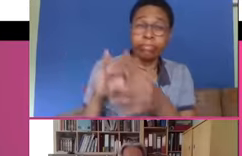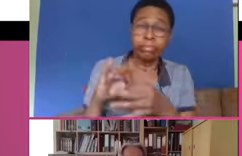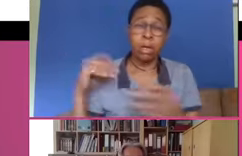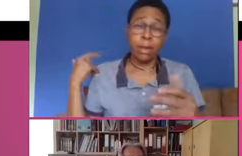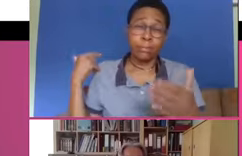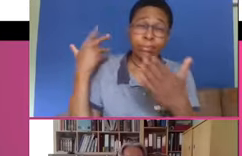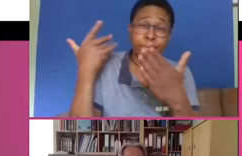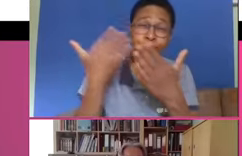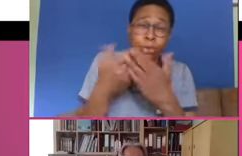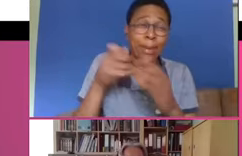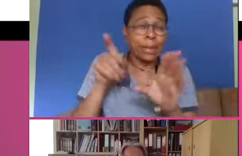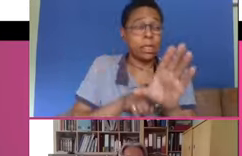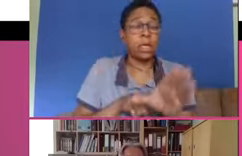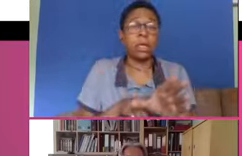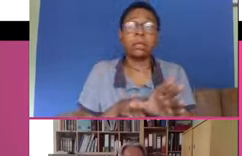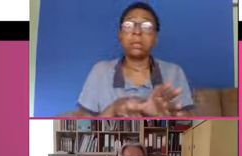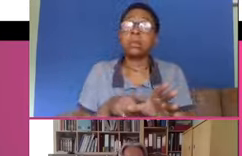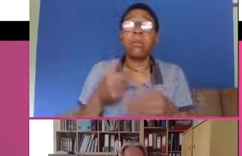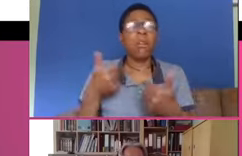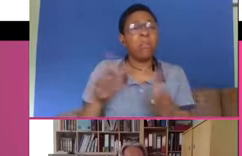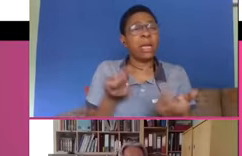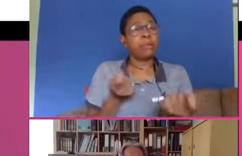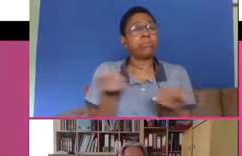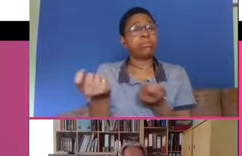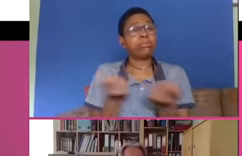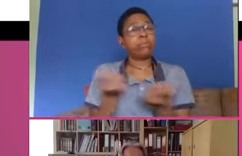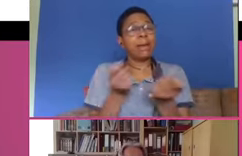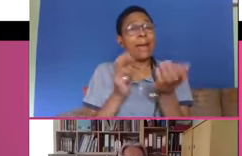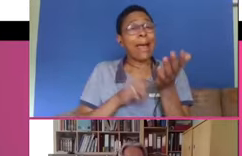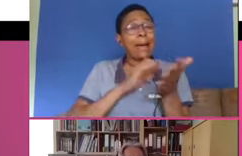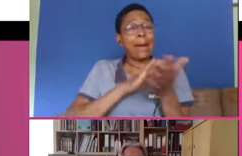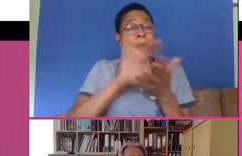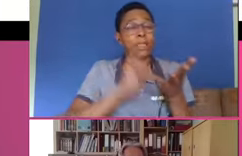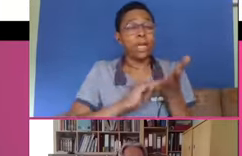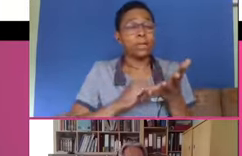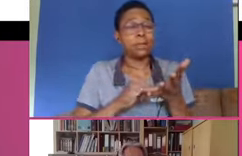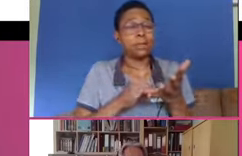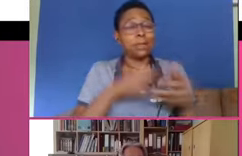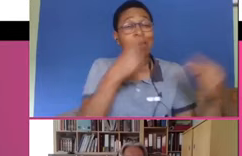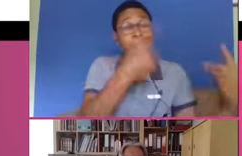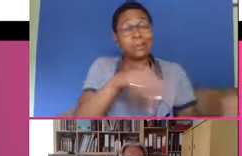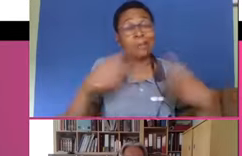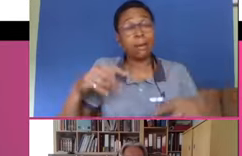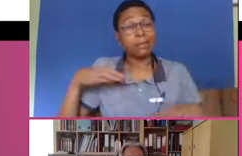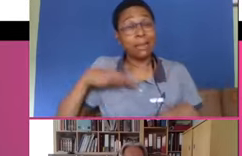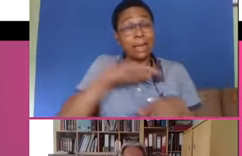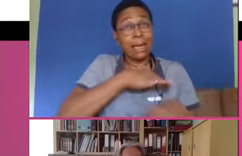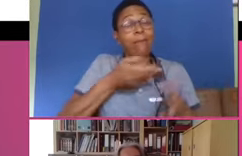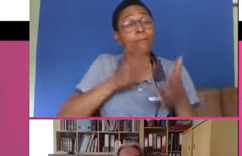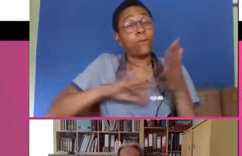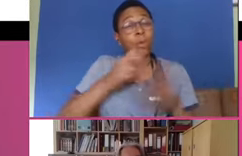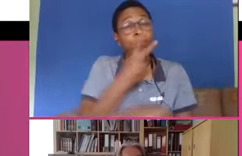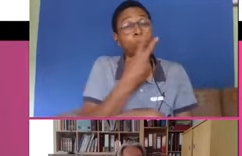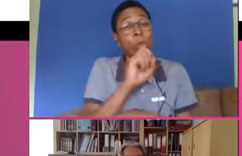and ran an NHS dance medicine clinic from 2012 to